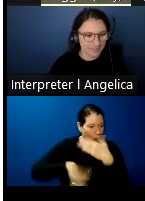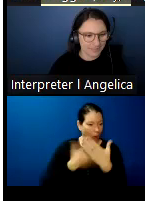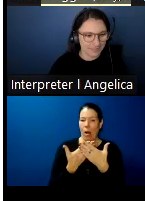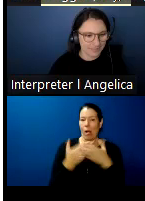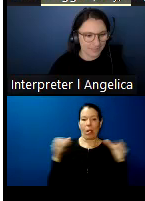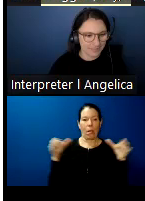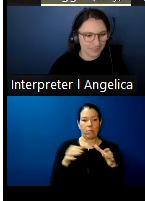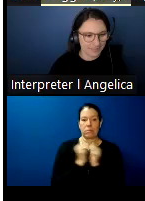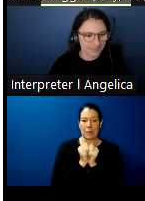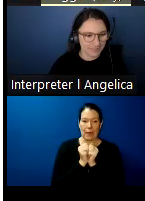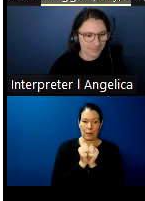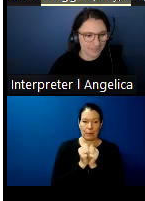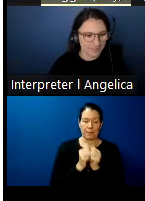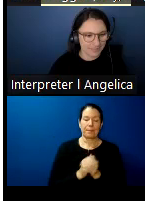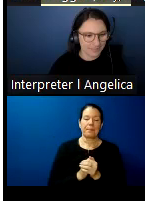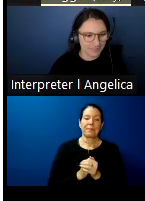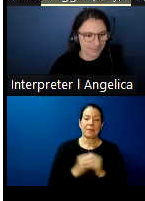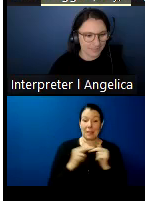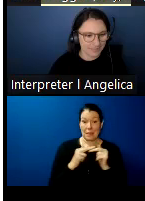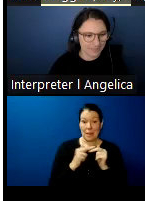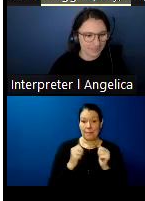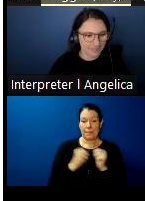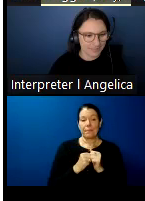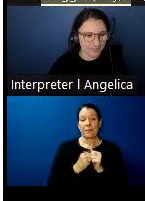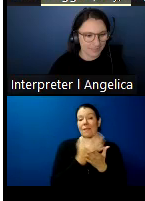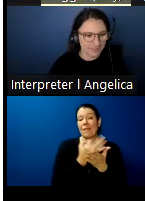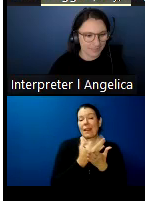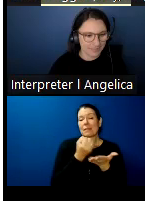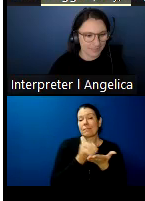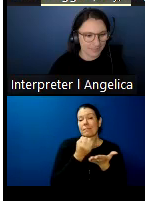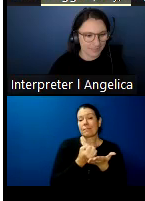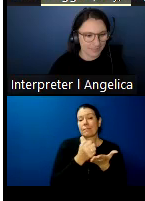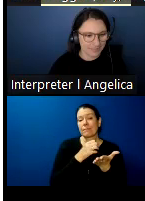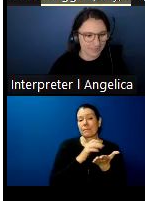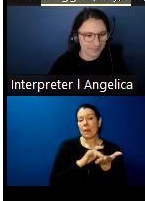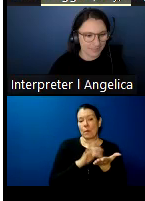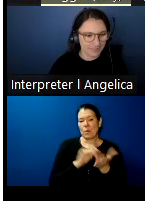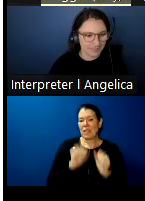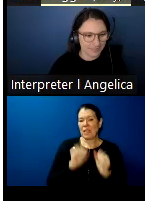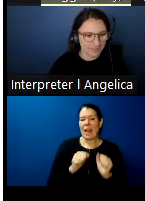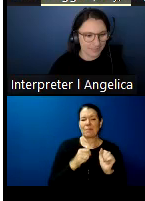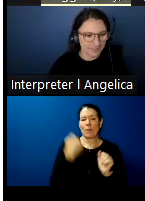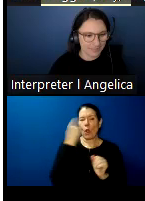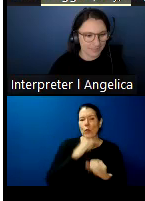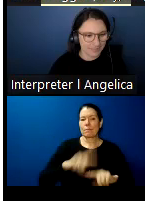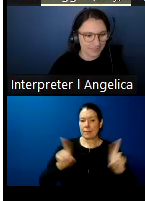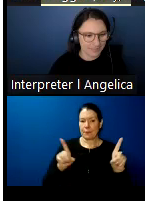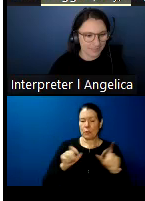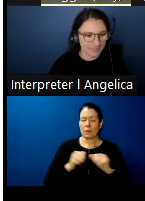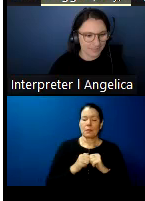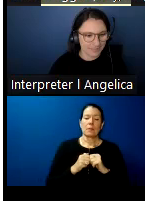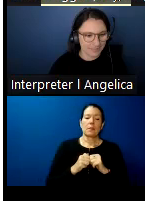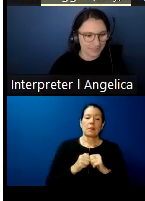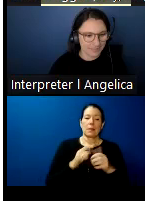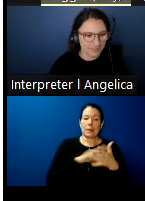this slide. So financial or economic abuse can take many forms. So these are some of